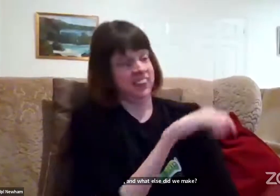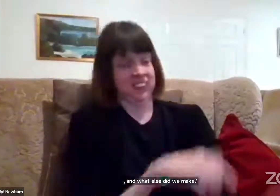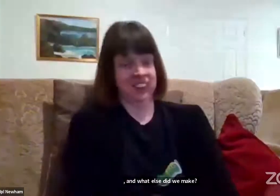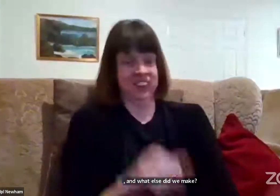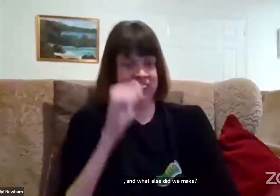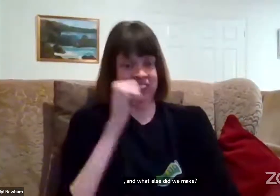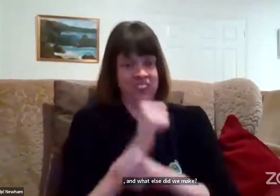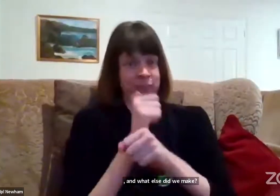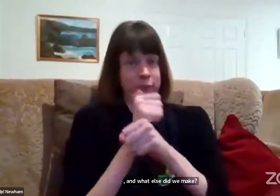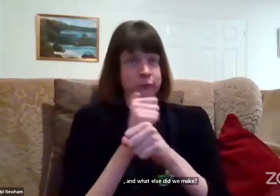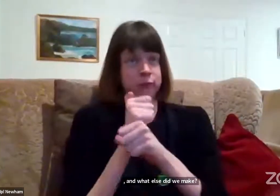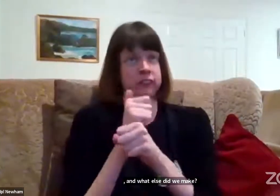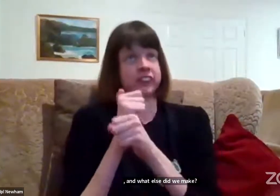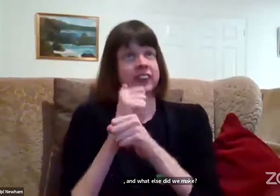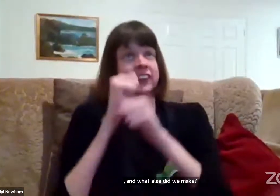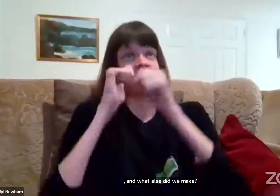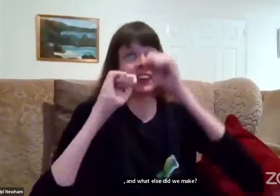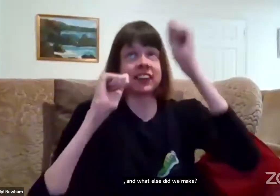all